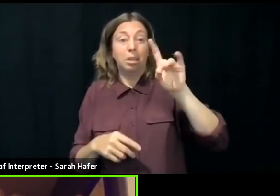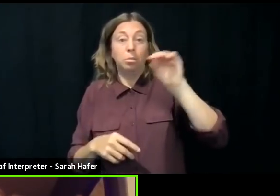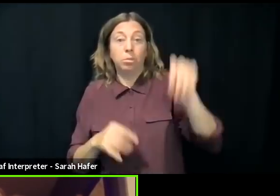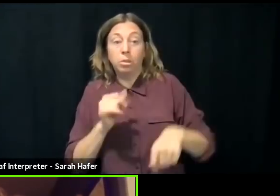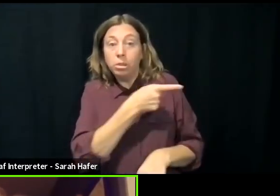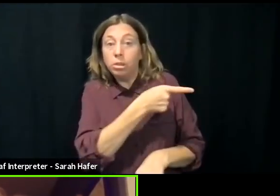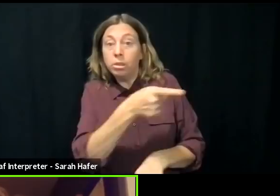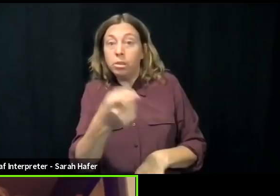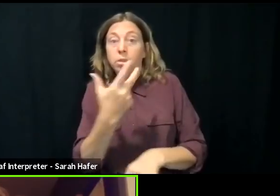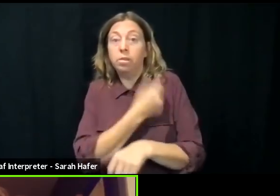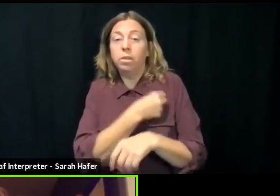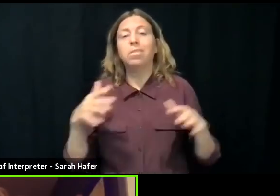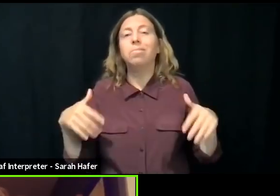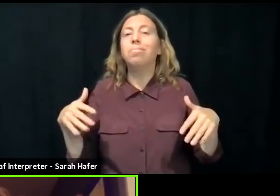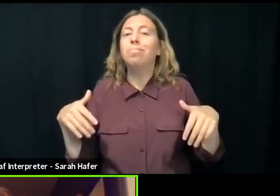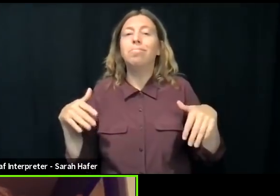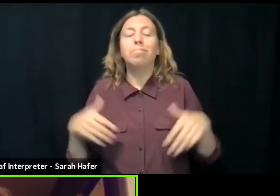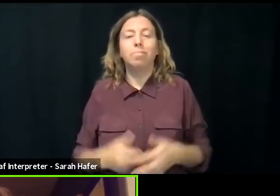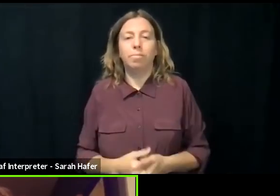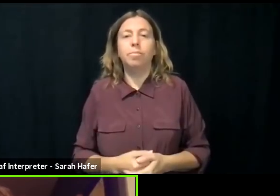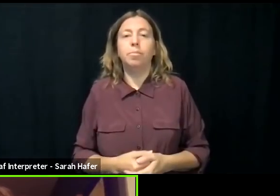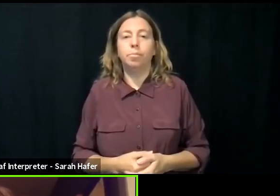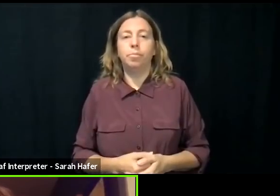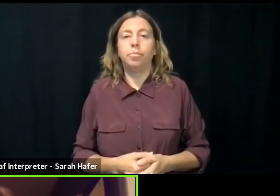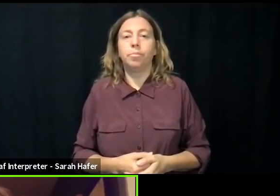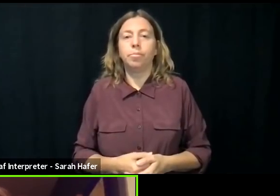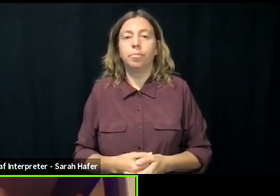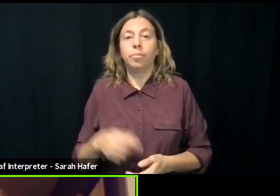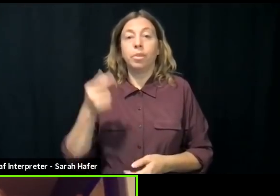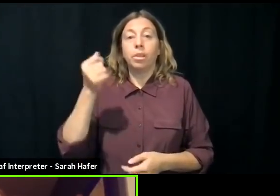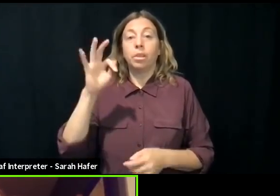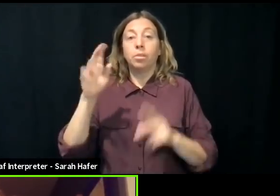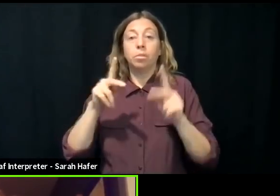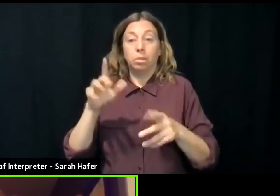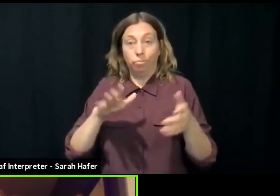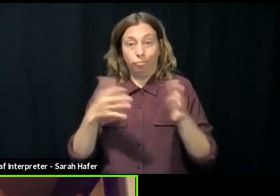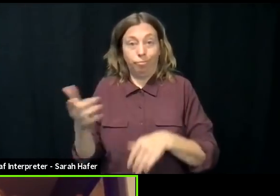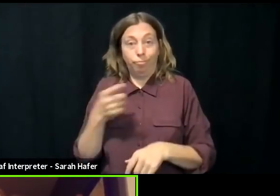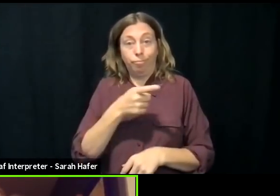of COVID-19 associated deaths were amongst the unvaccinated.